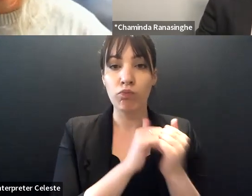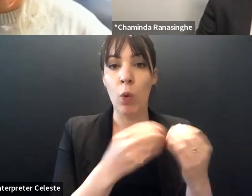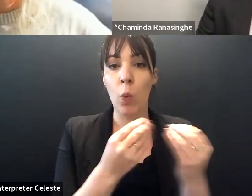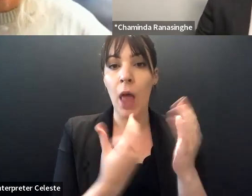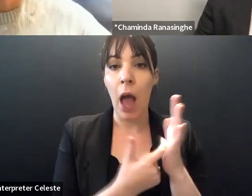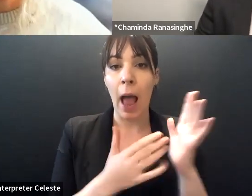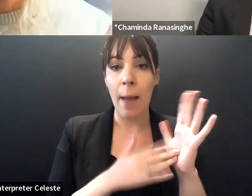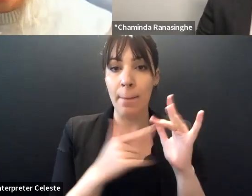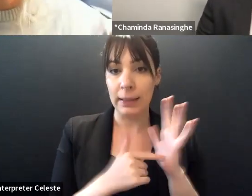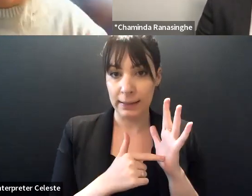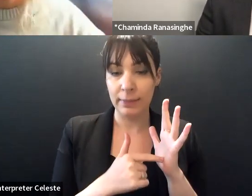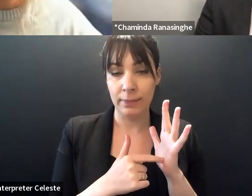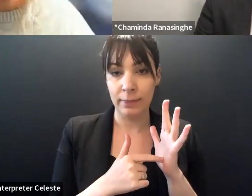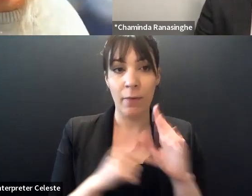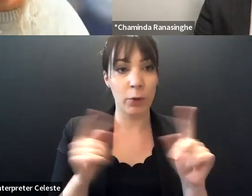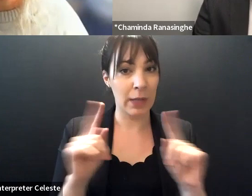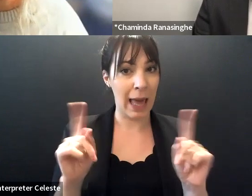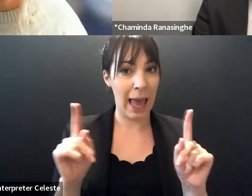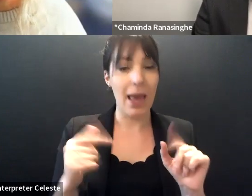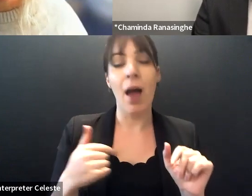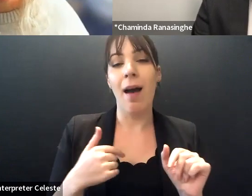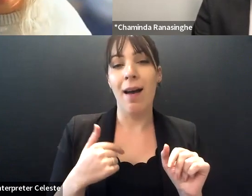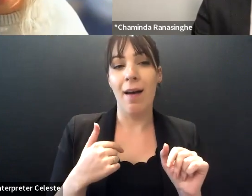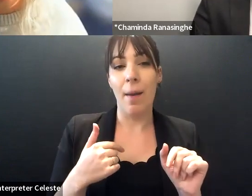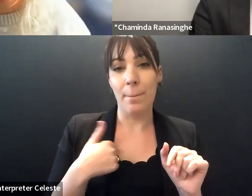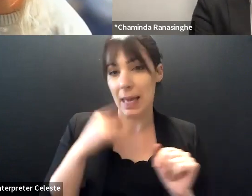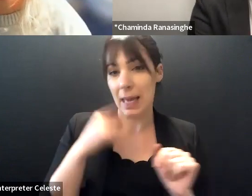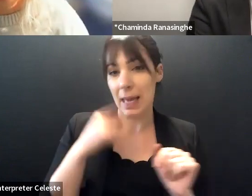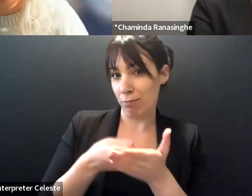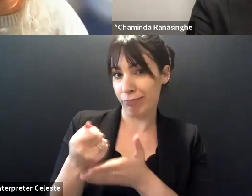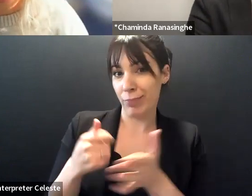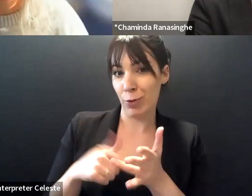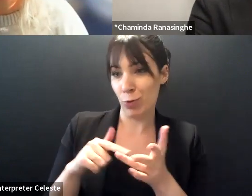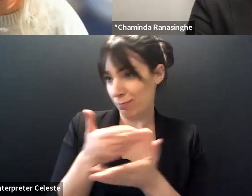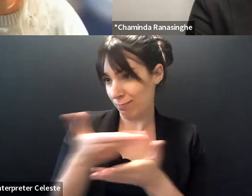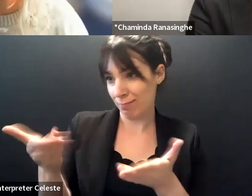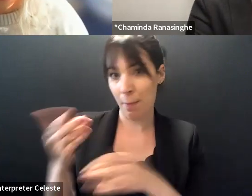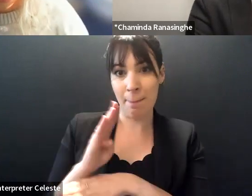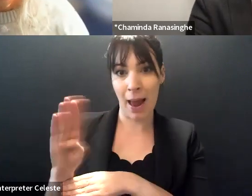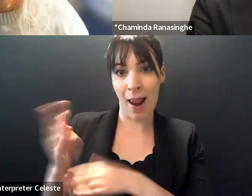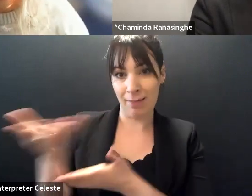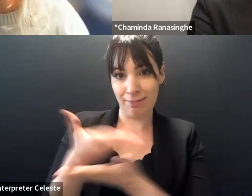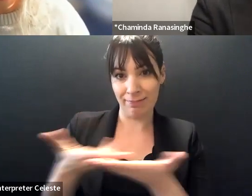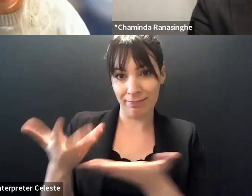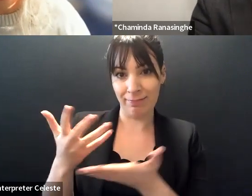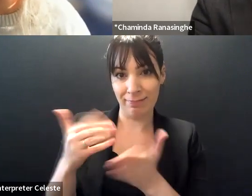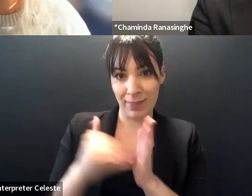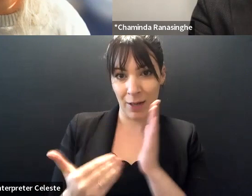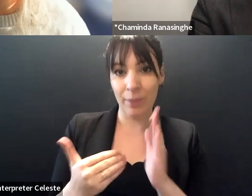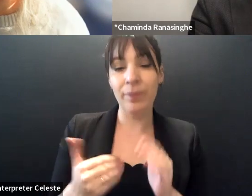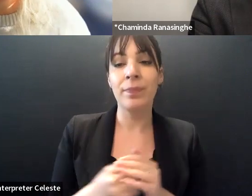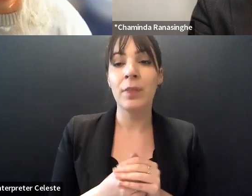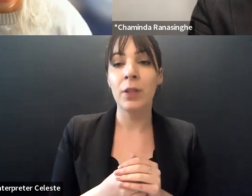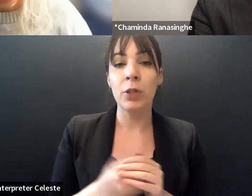but I'm not going to facilitate it, so I love it. I've just done the welcome and then I can sit back and relax and enjoy the panel discussion. So I'm going to hand over